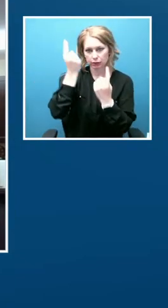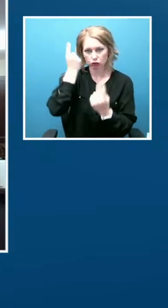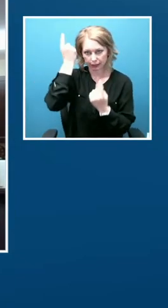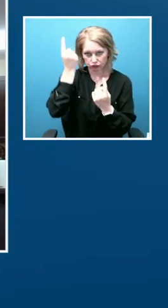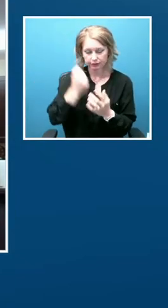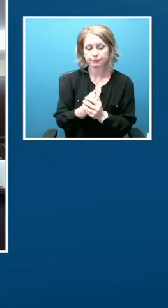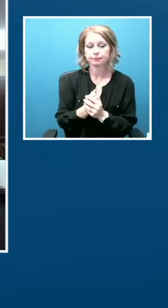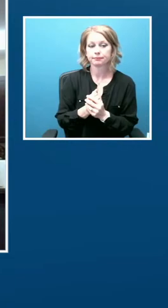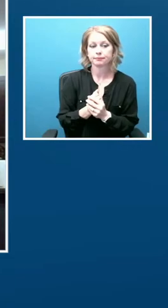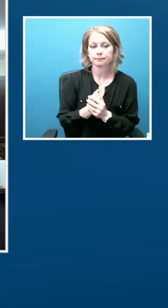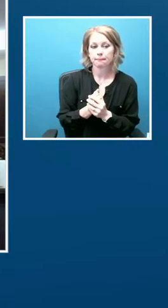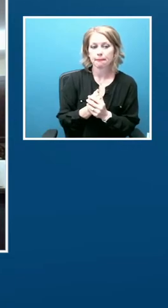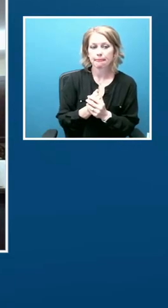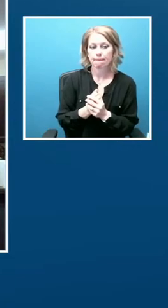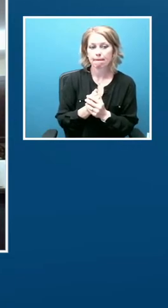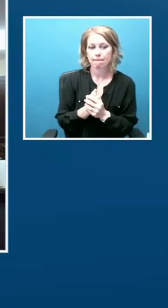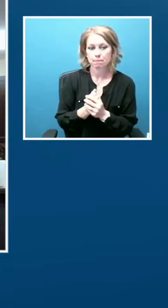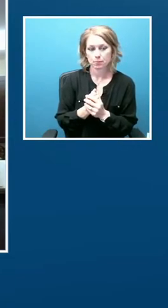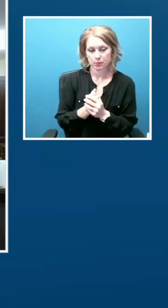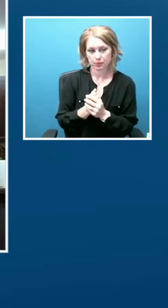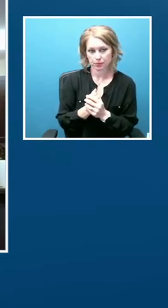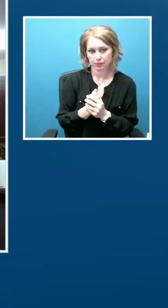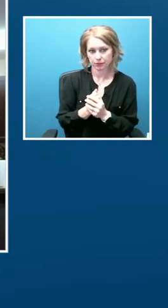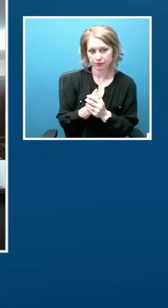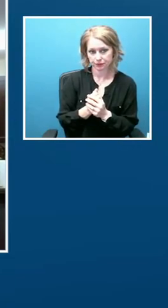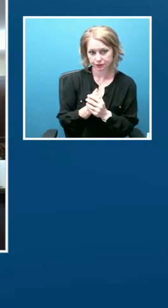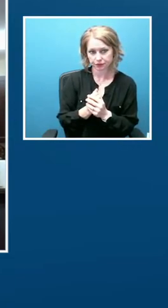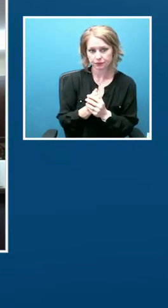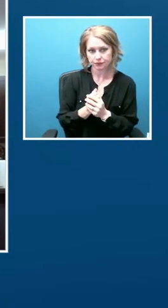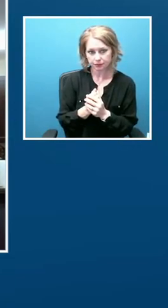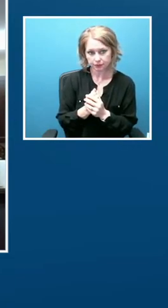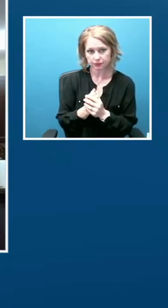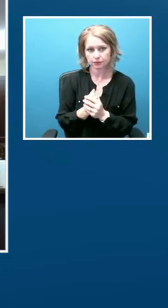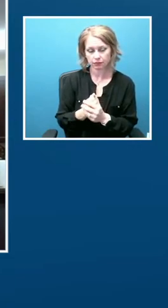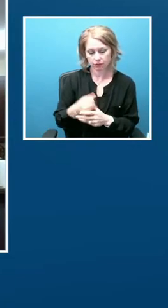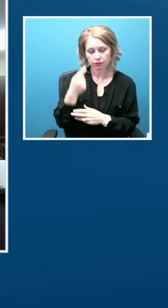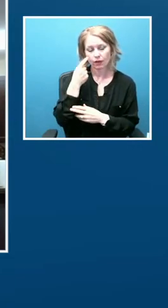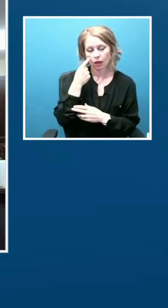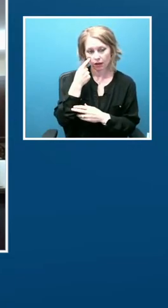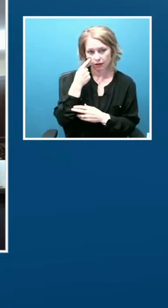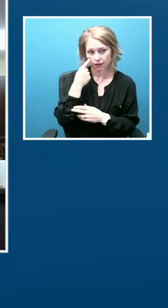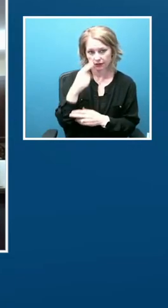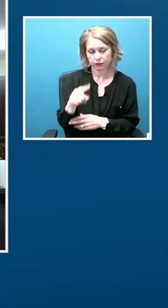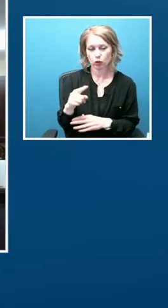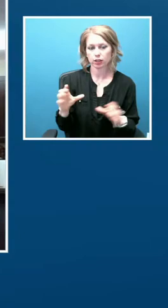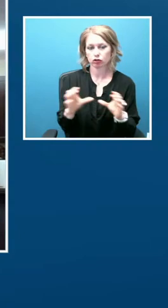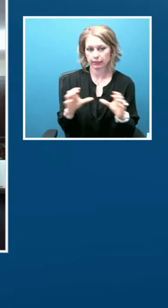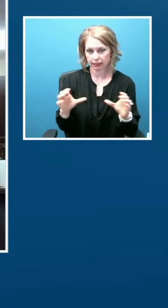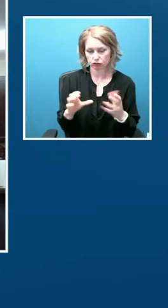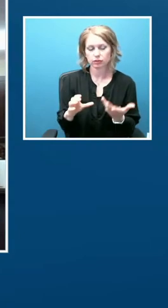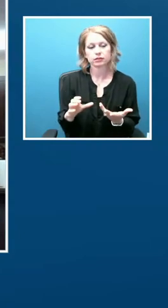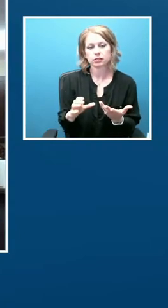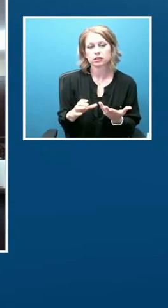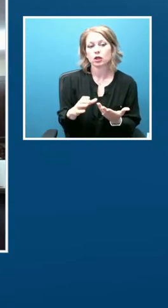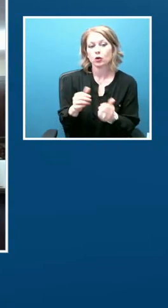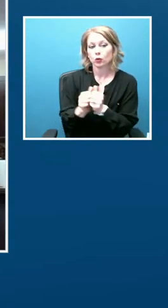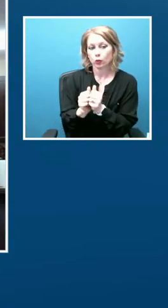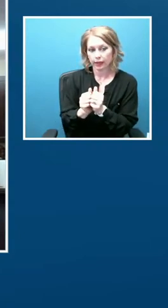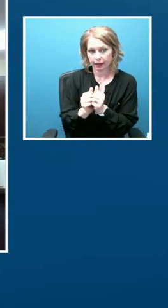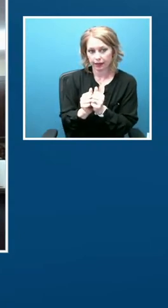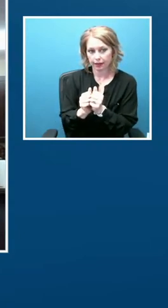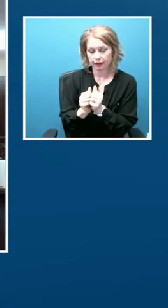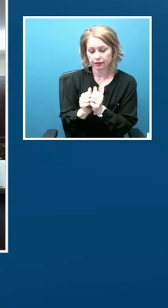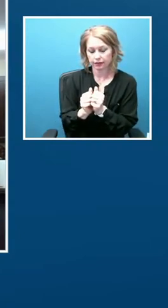resolution of the Credentials Committee of the Democratic National Committee. In the challenge of Selina Vickers and seven other